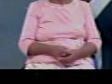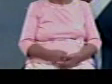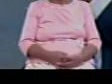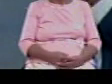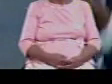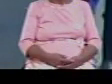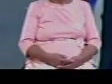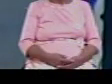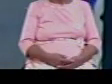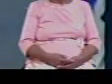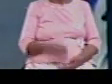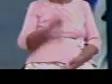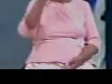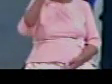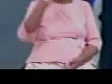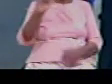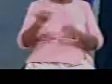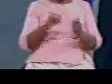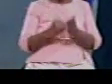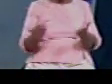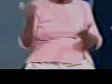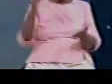He will do it again.